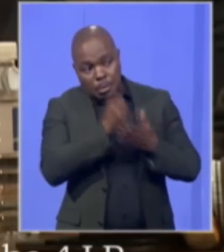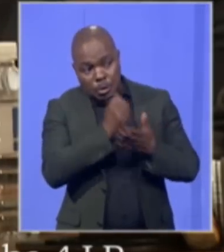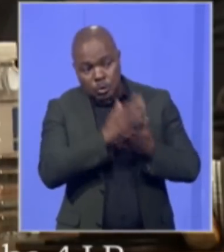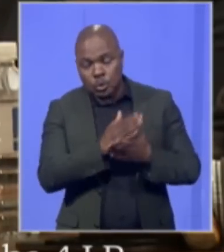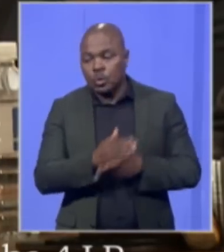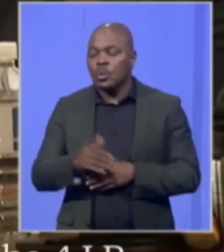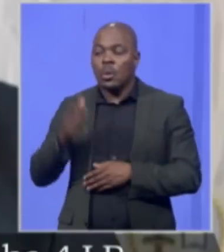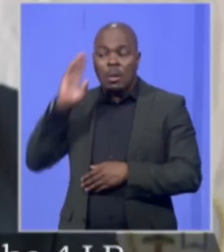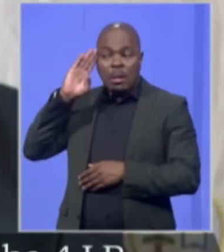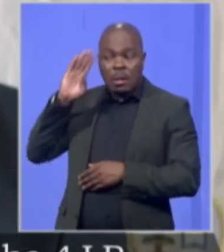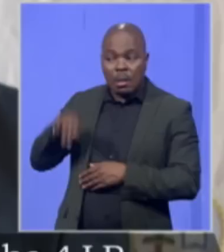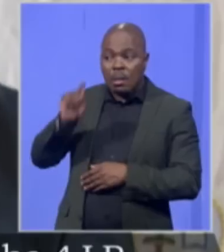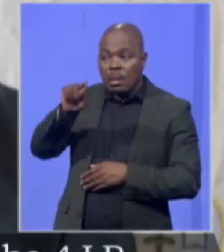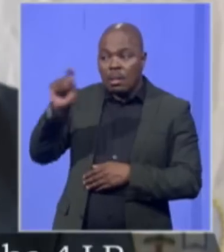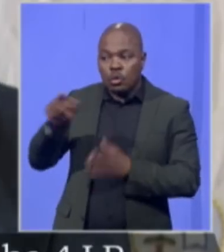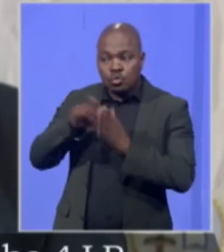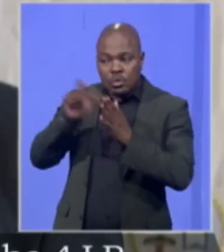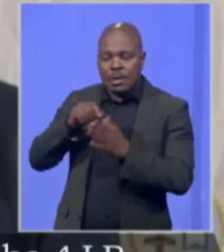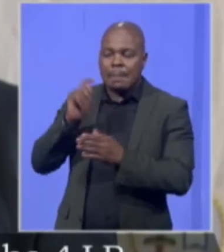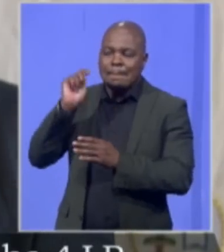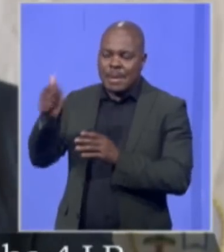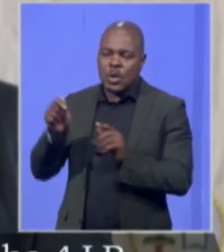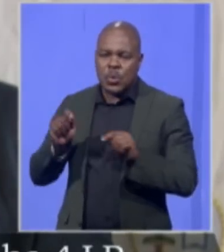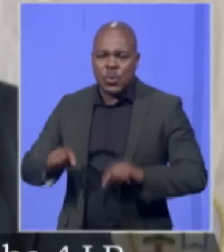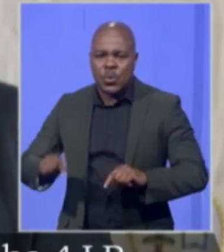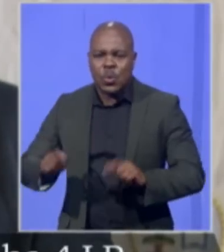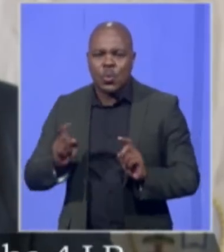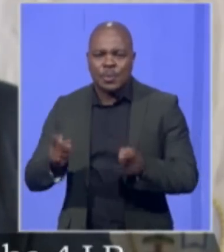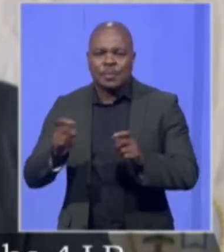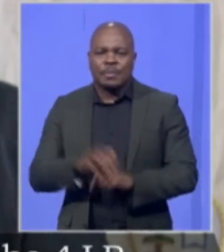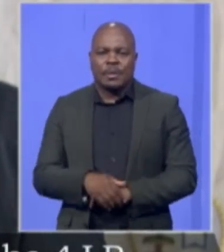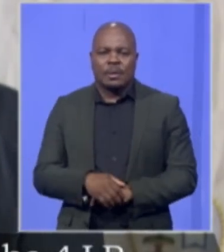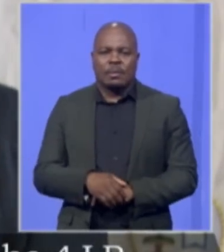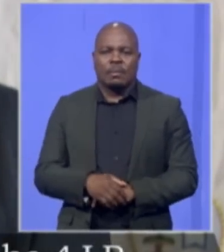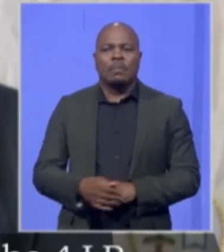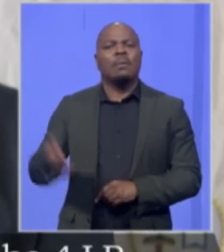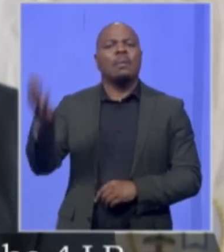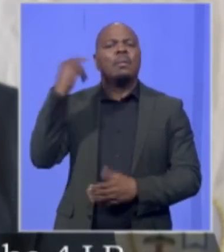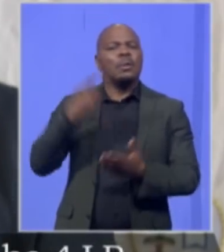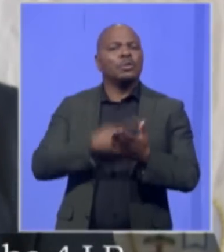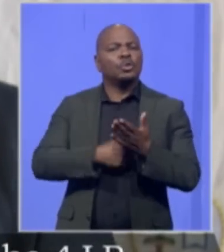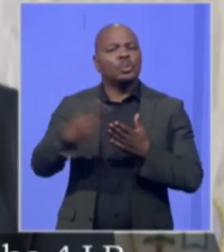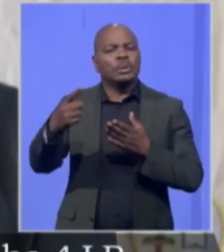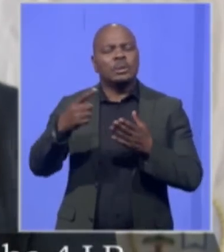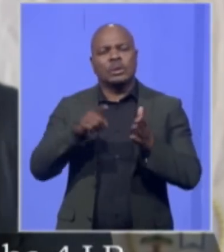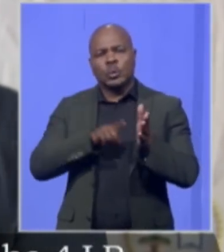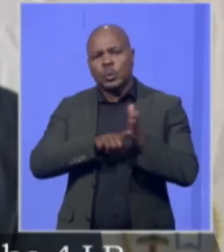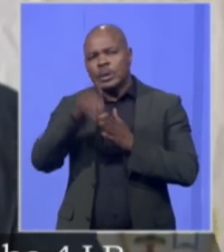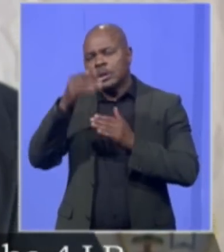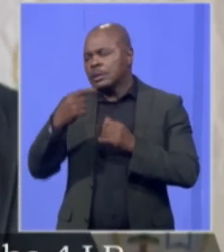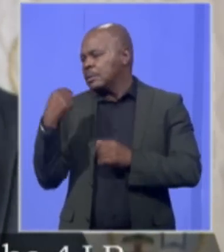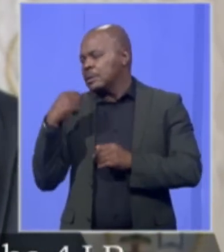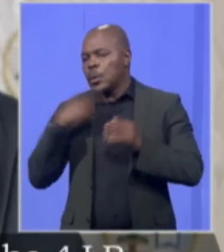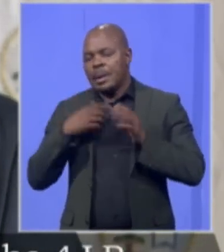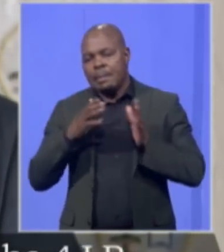ka potlako. We've had, for the whole of last week into the weekend, preparing for